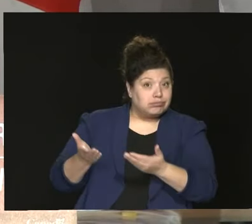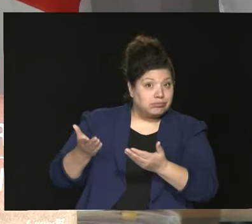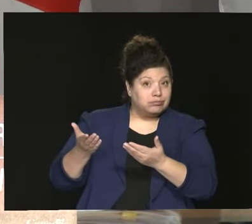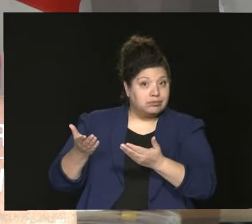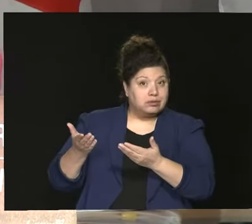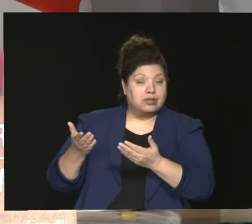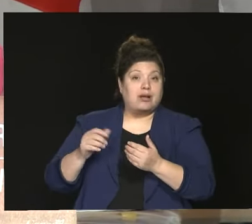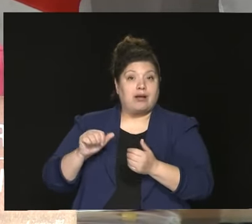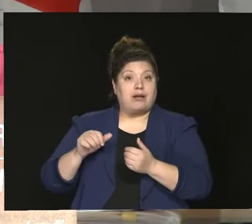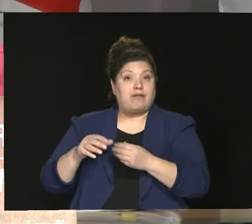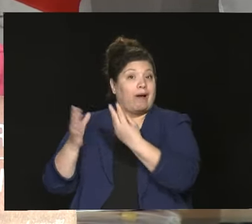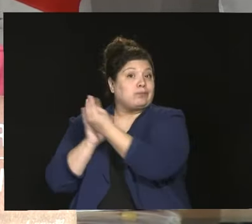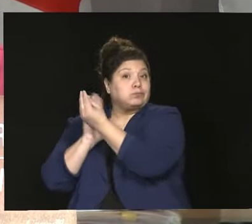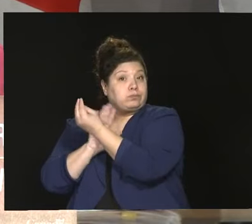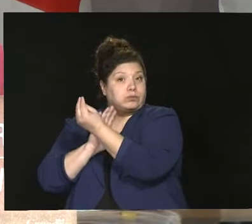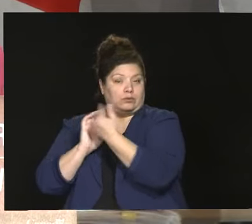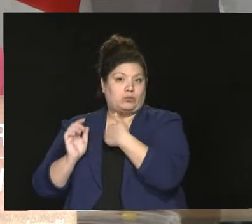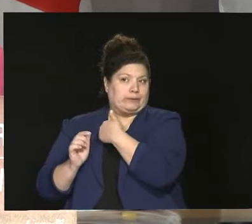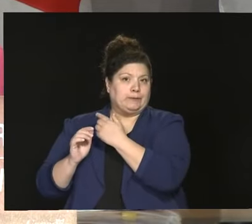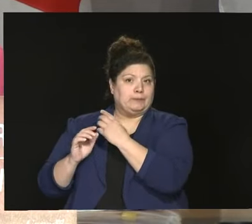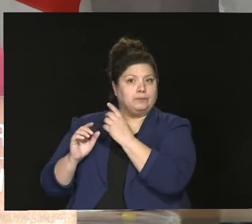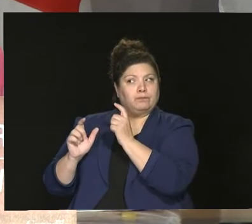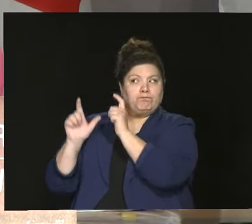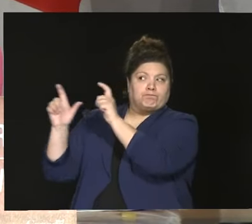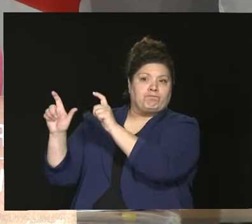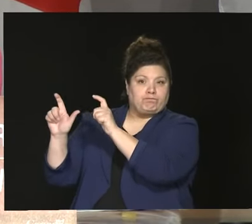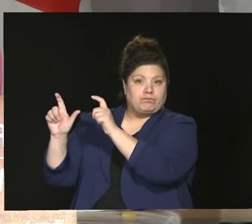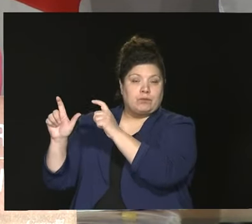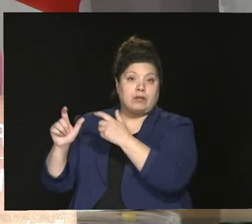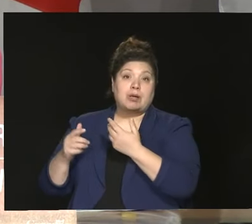not until the domestic